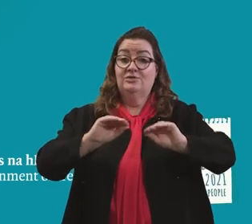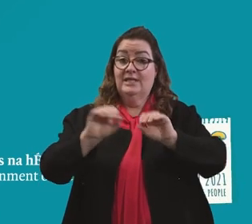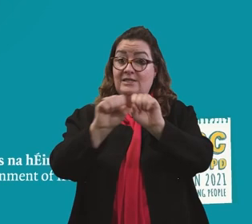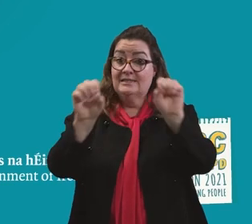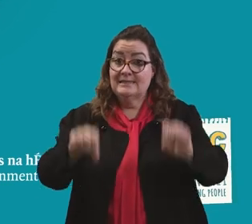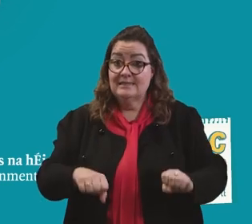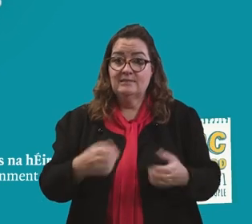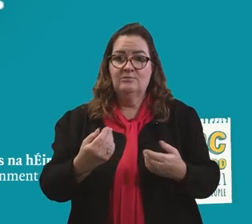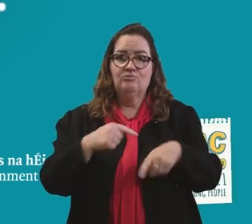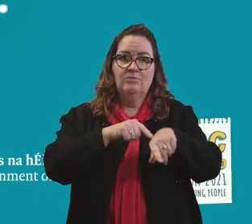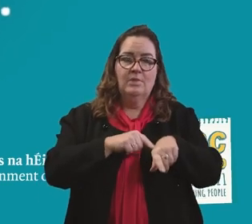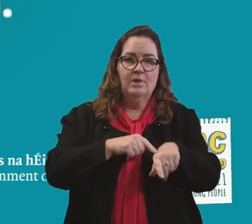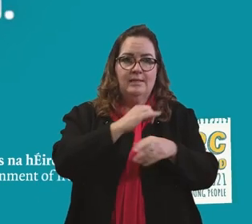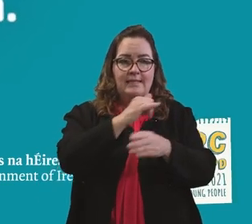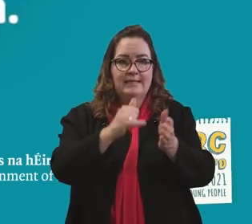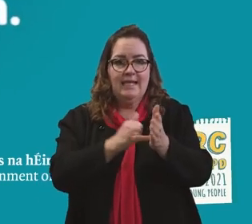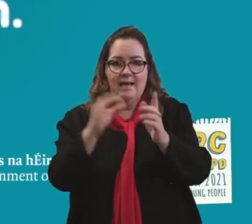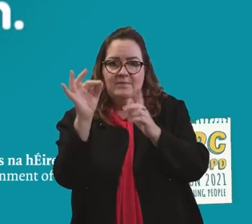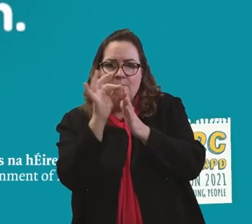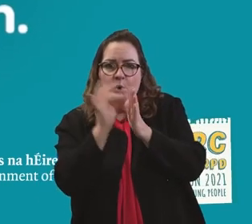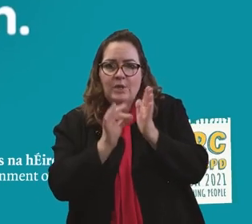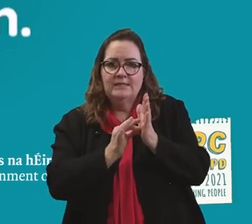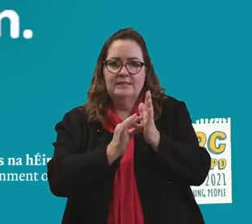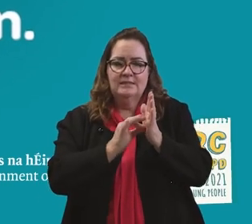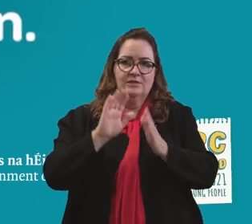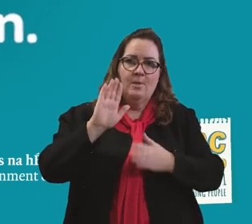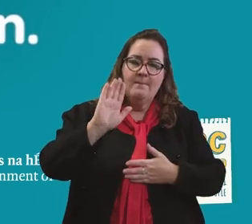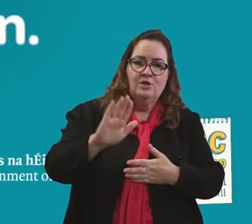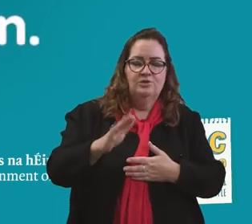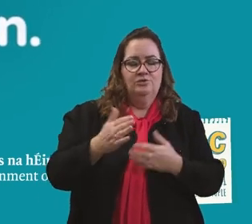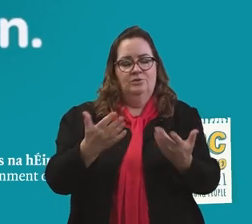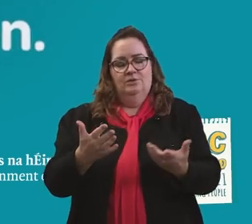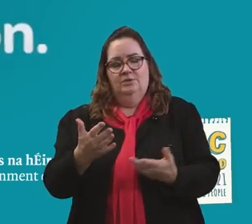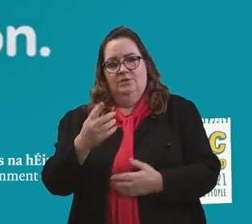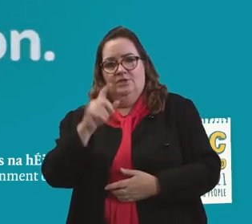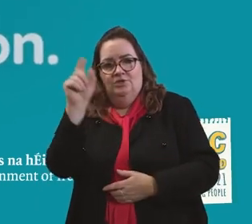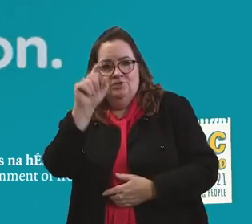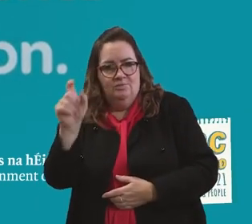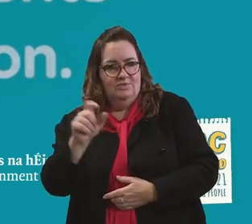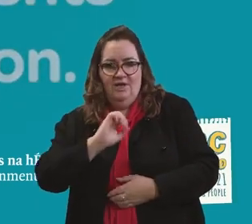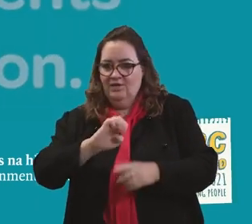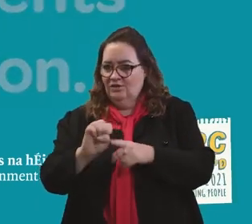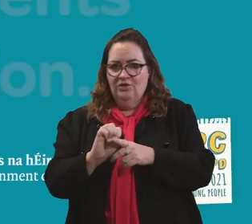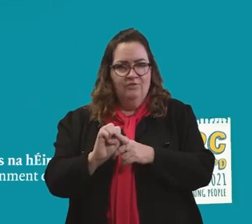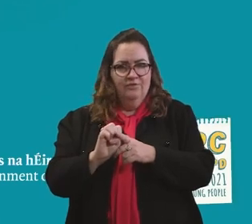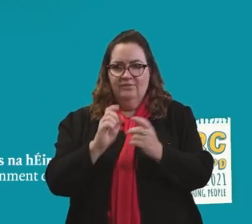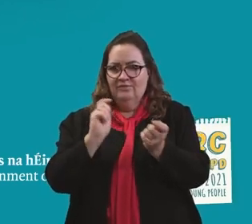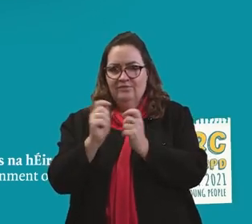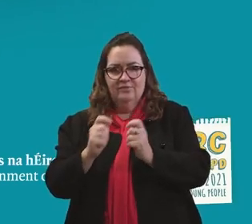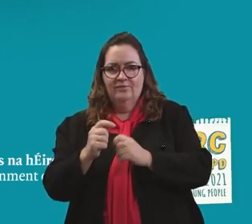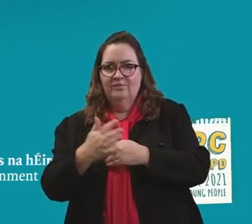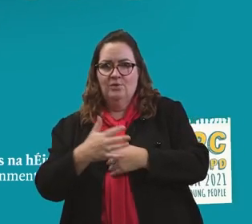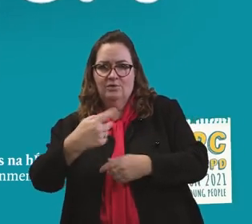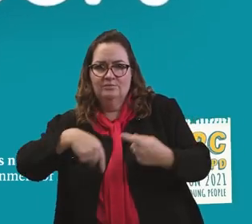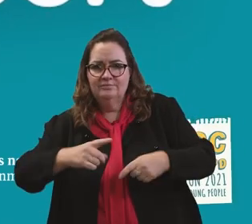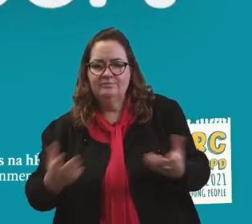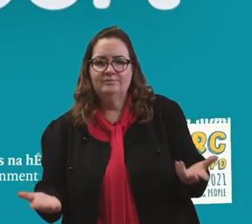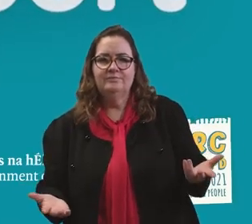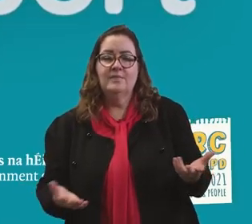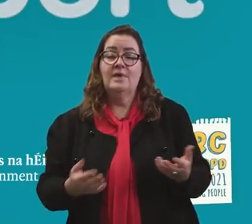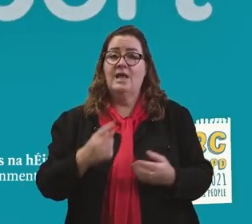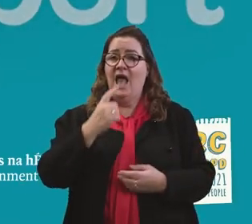on exams and points. Compulsory subjects. Not enough adjustments for special education. Poor mental health